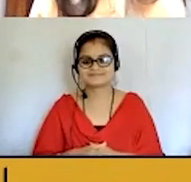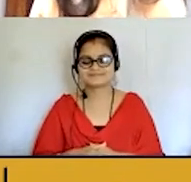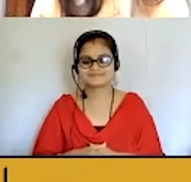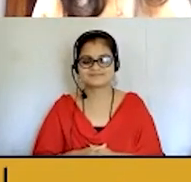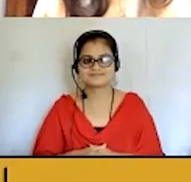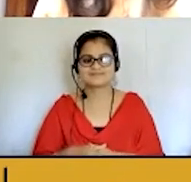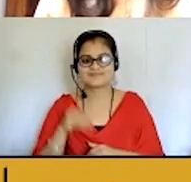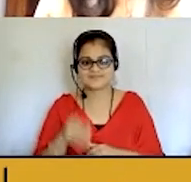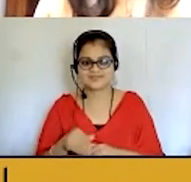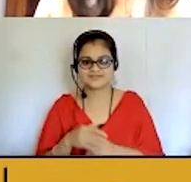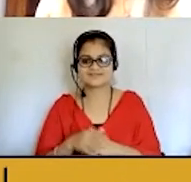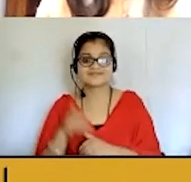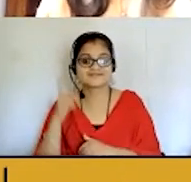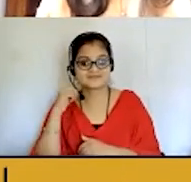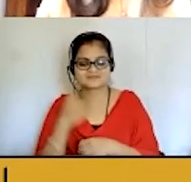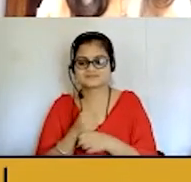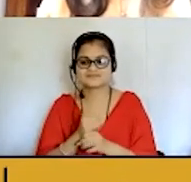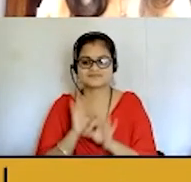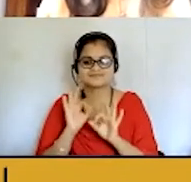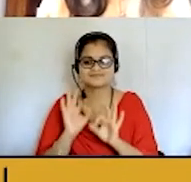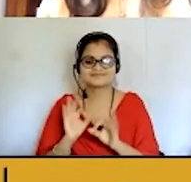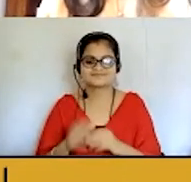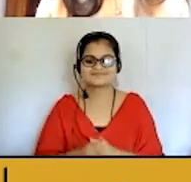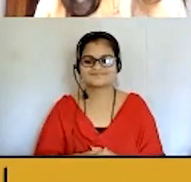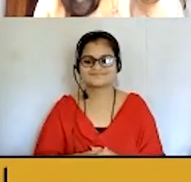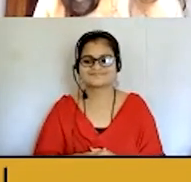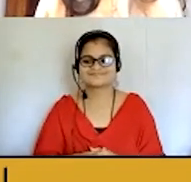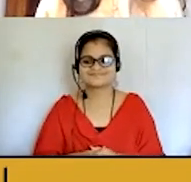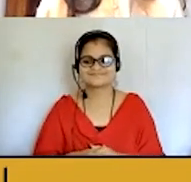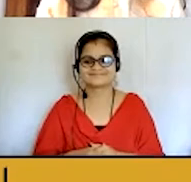done with sound as well. Okay.